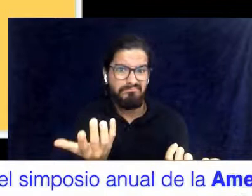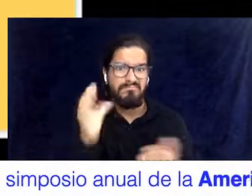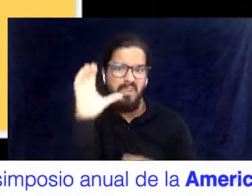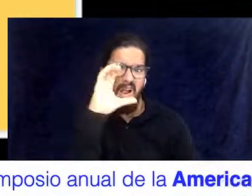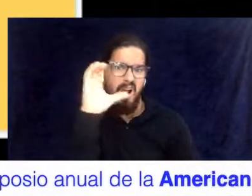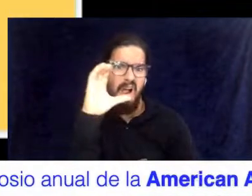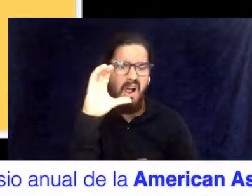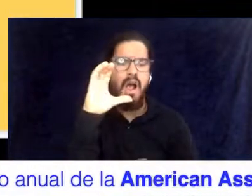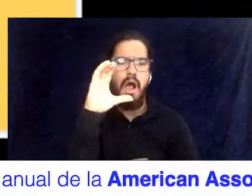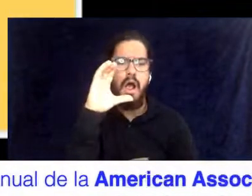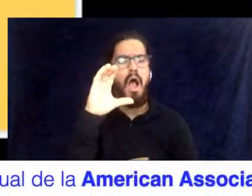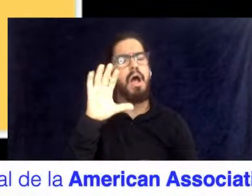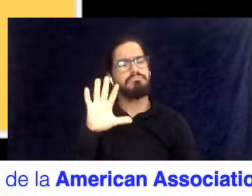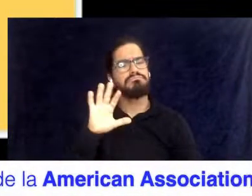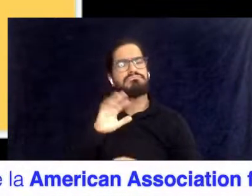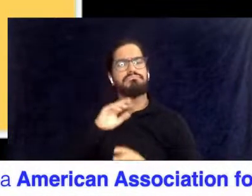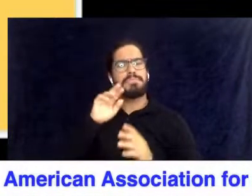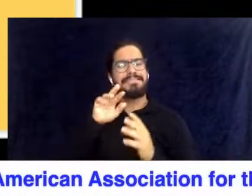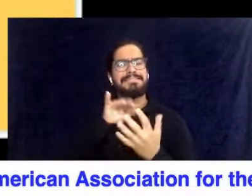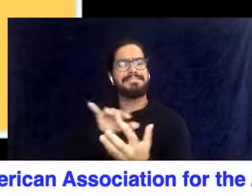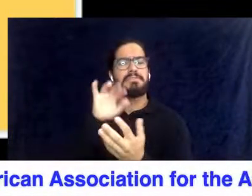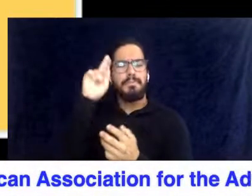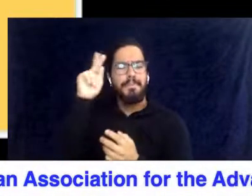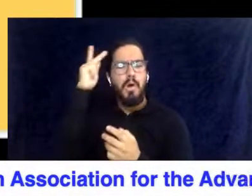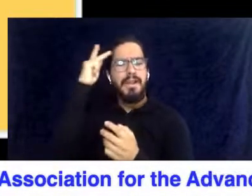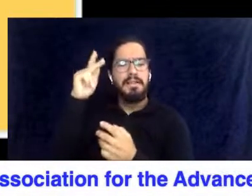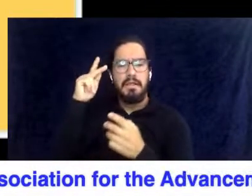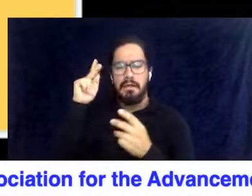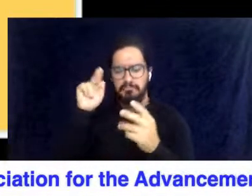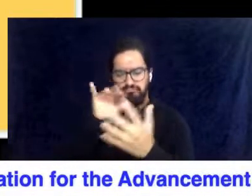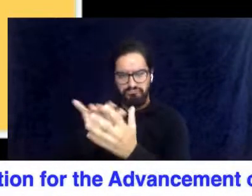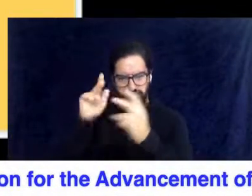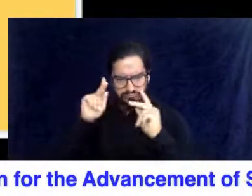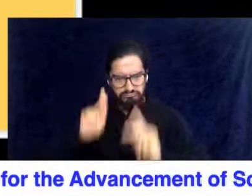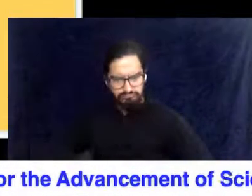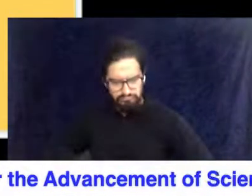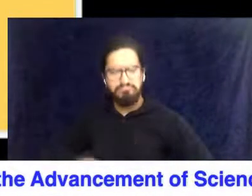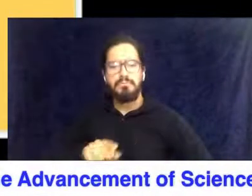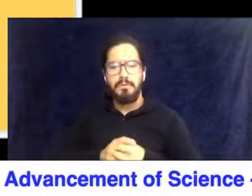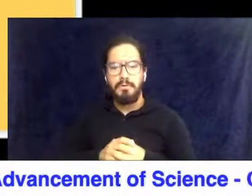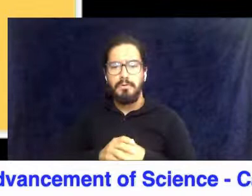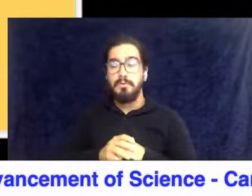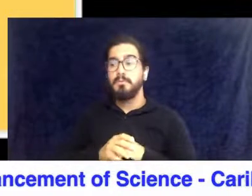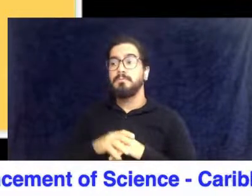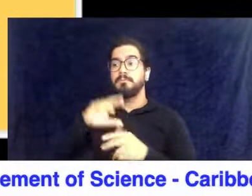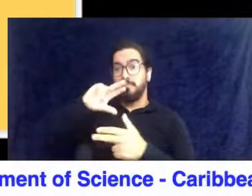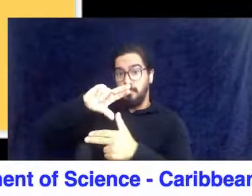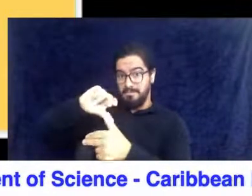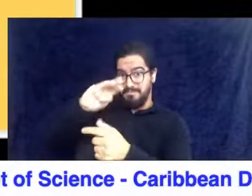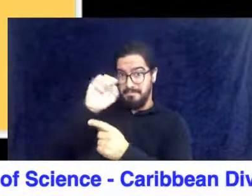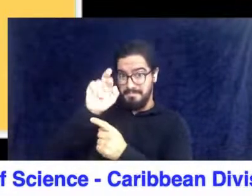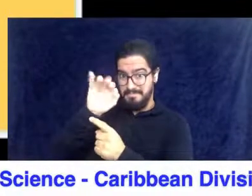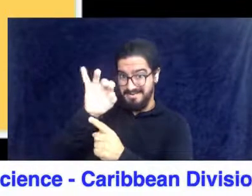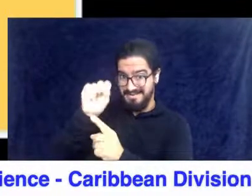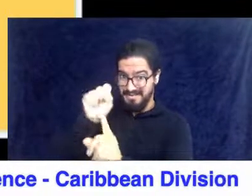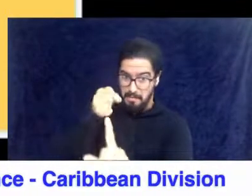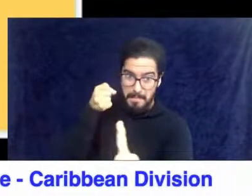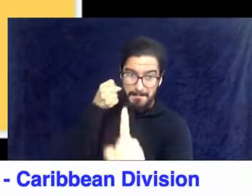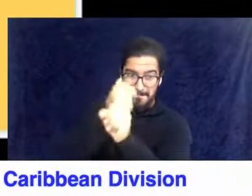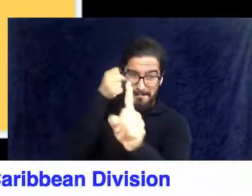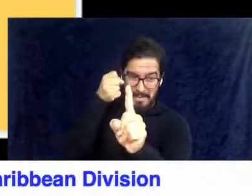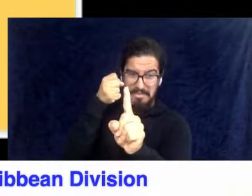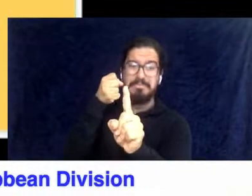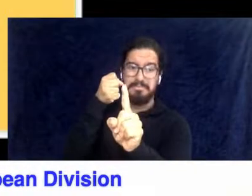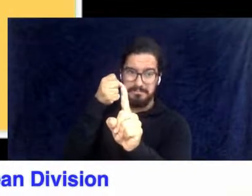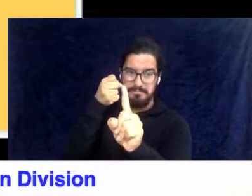political anthropologist. After Hurricane Maria in Puerto Rico, I became very active in thinking about